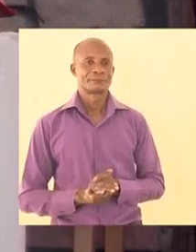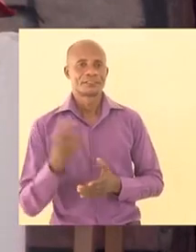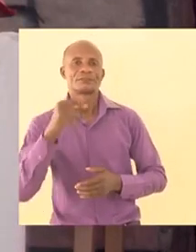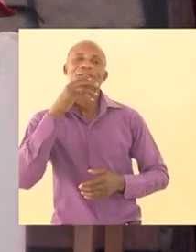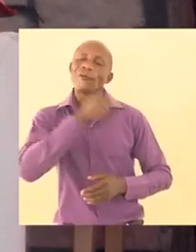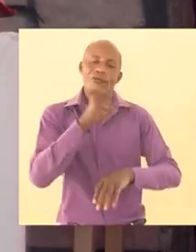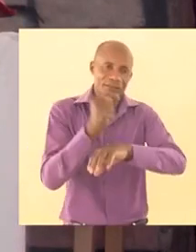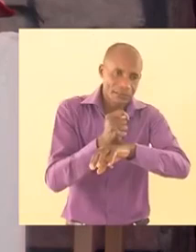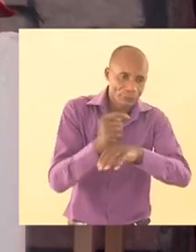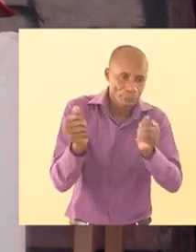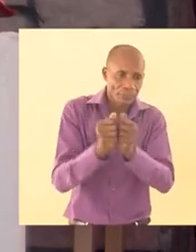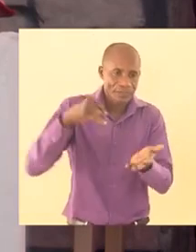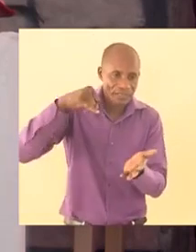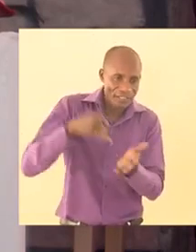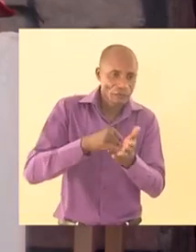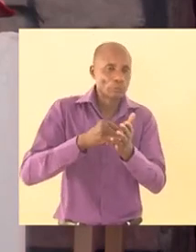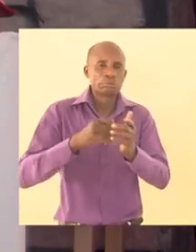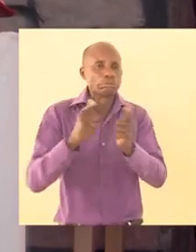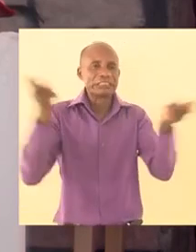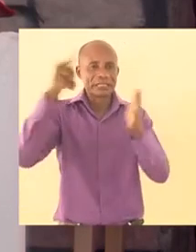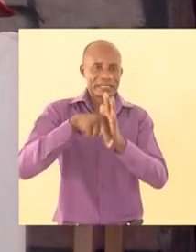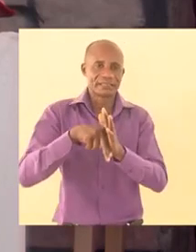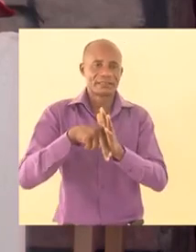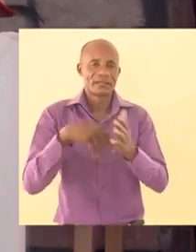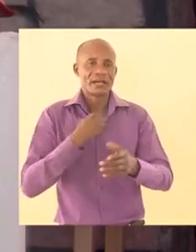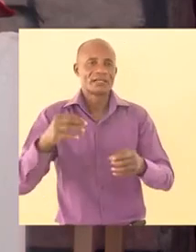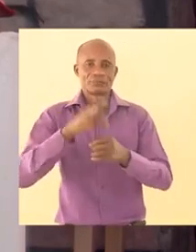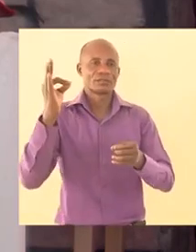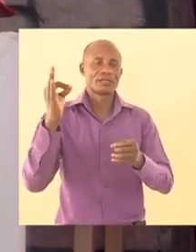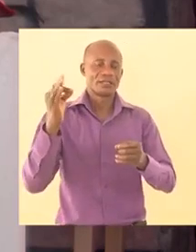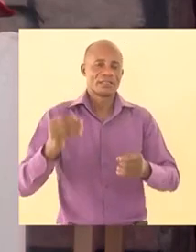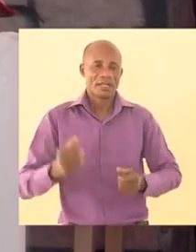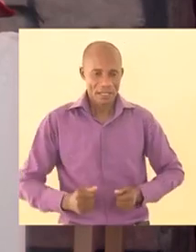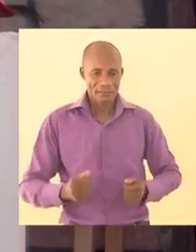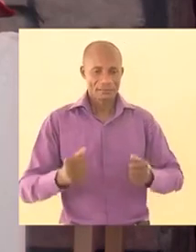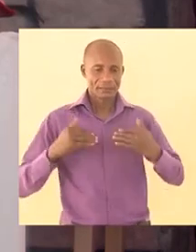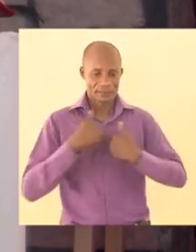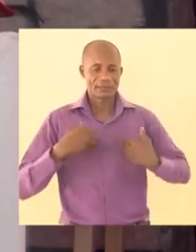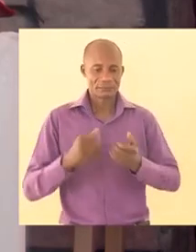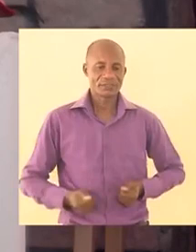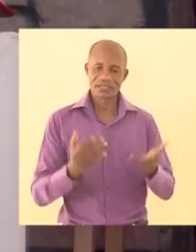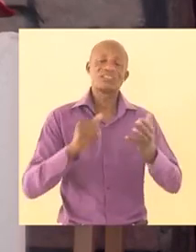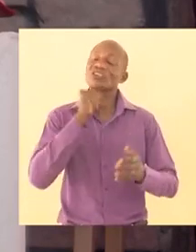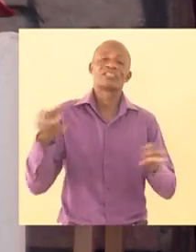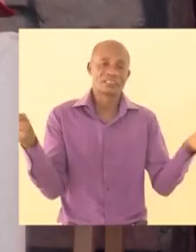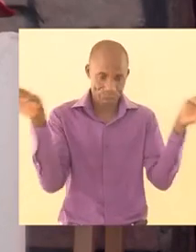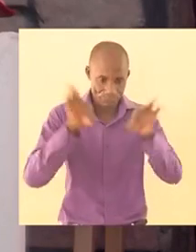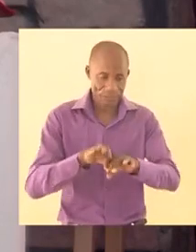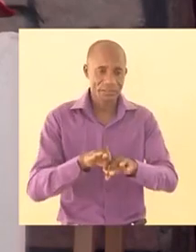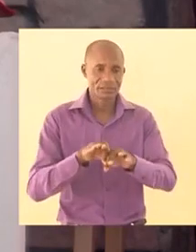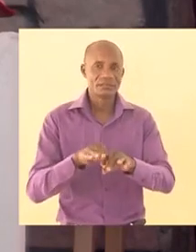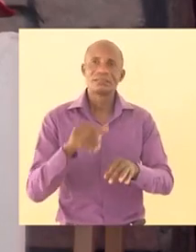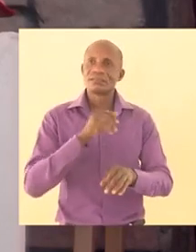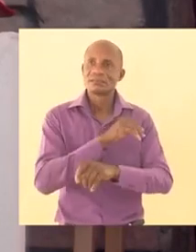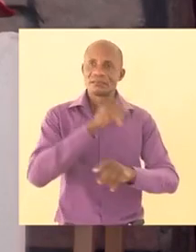The old temple, with its magnificence and its ritual and animal sacrifices, has become irrelevant and could no longer bring